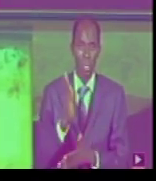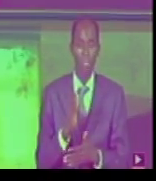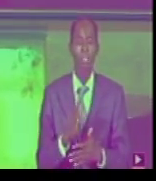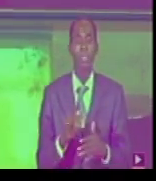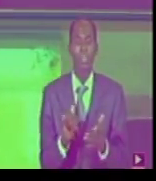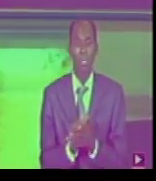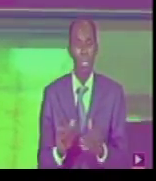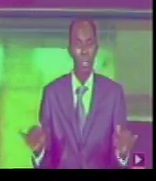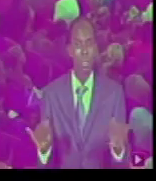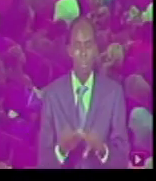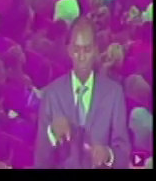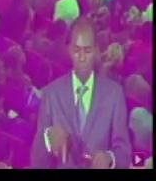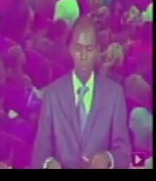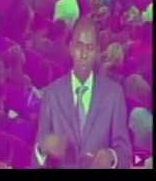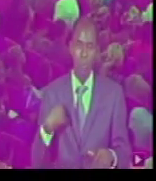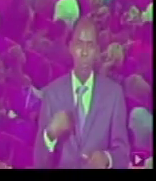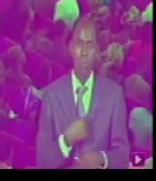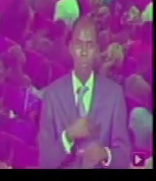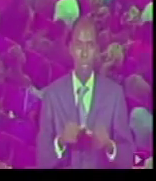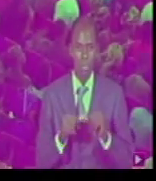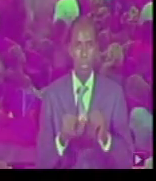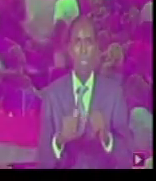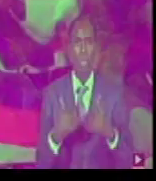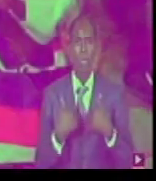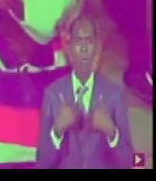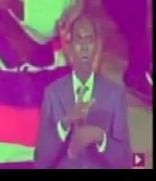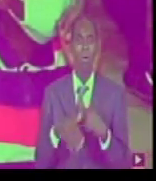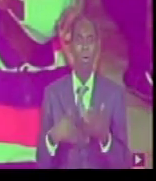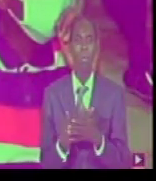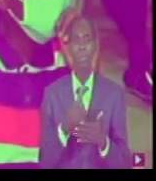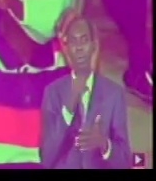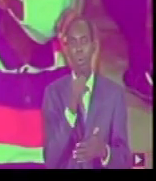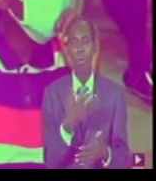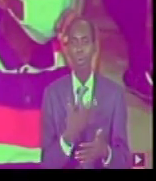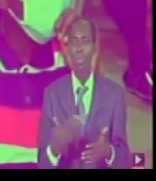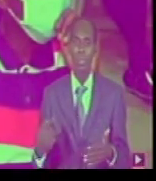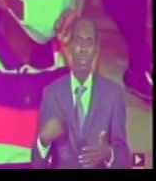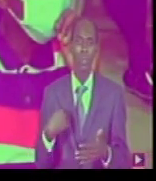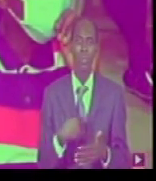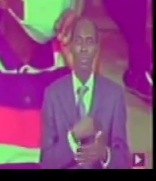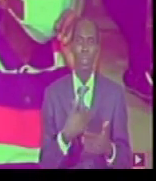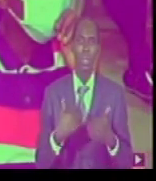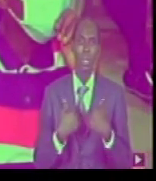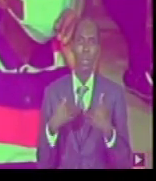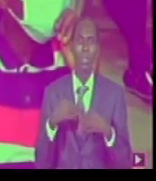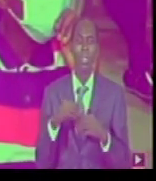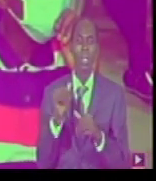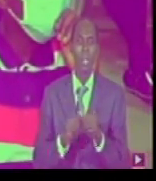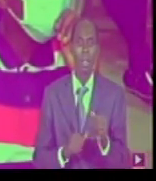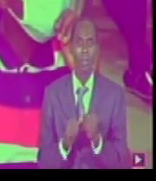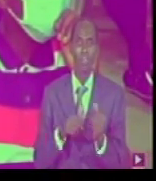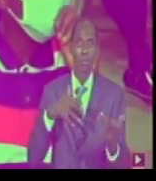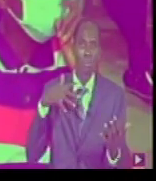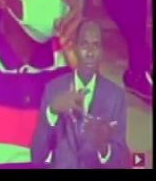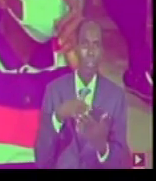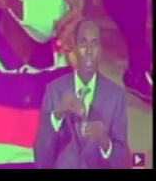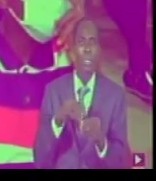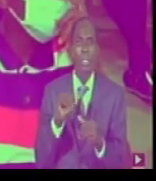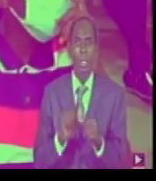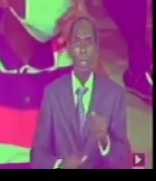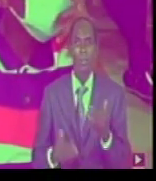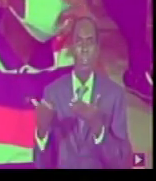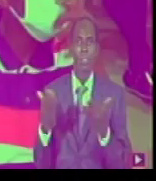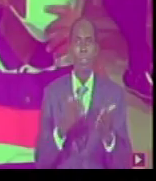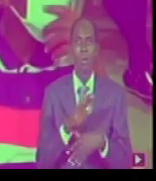still had. All the old things we had in every study, in every service, all